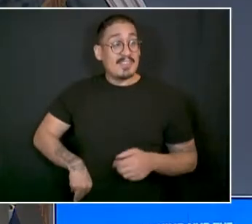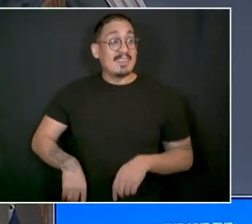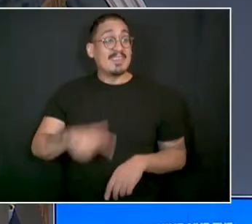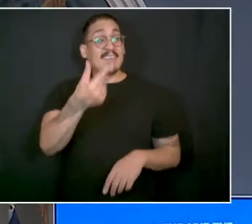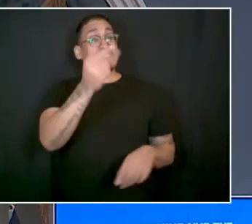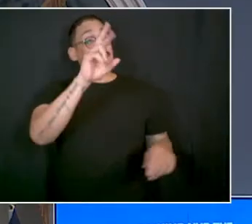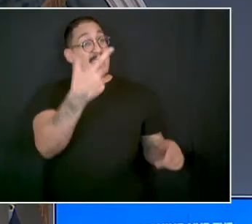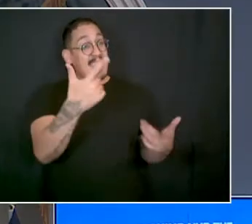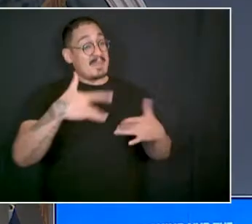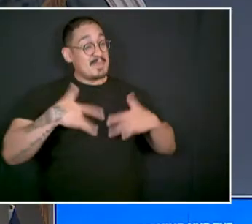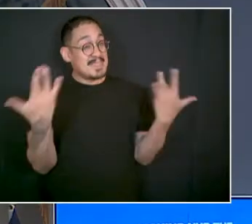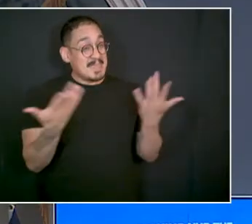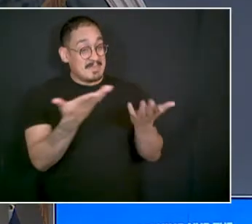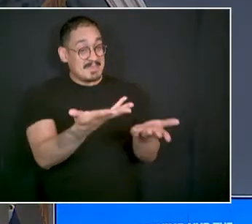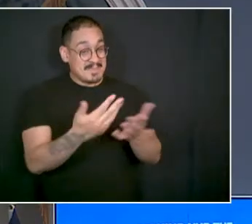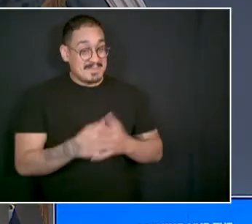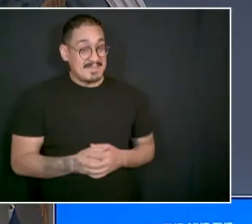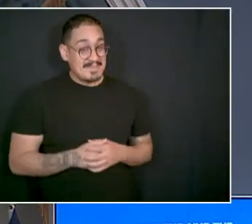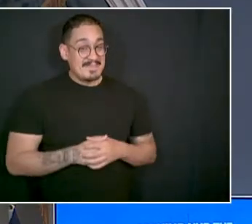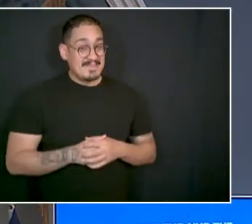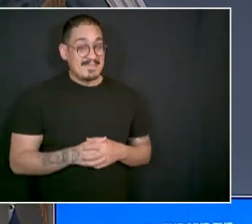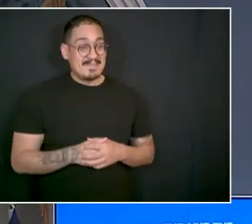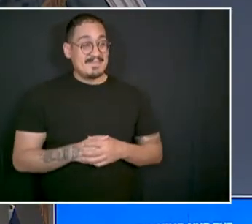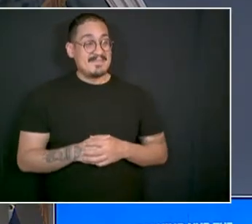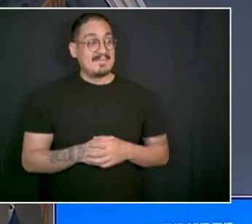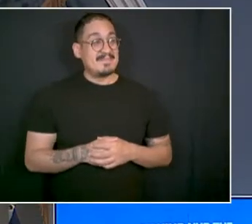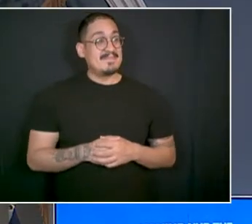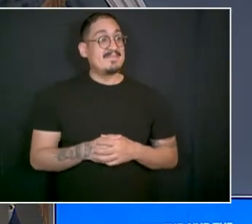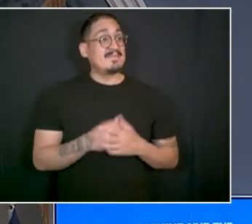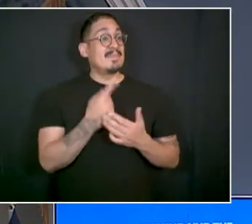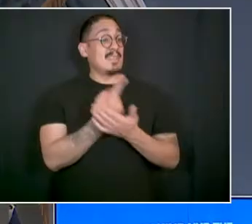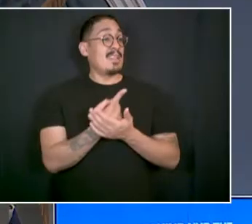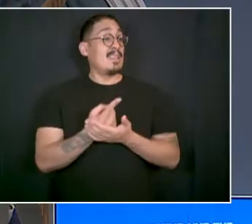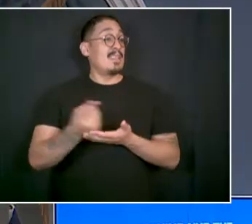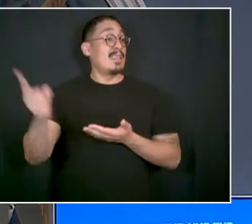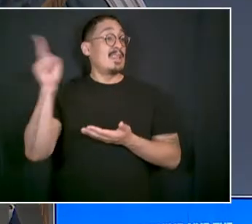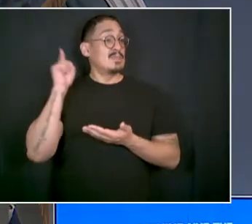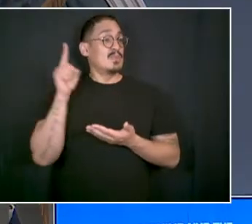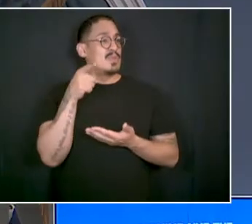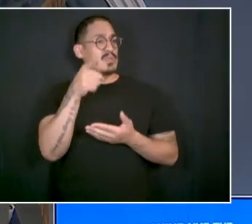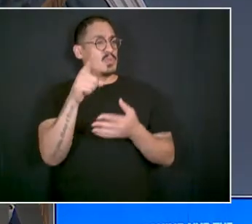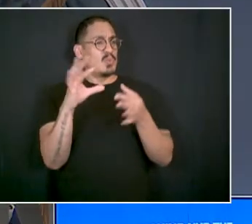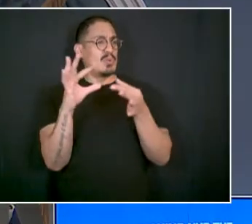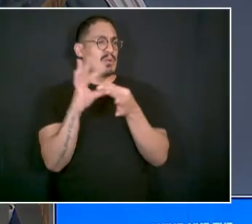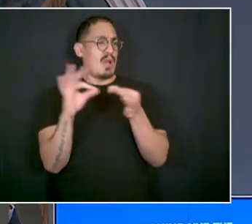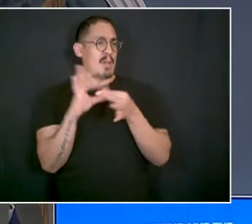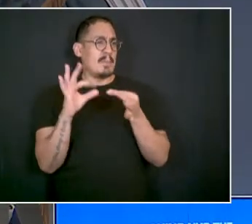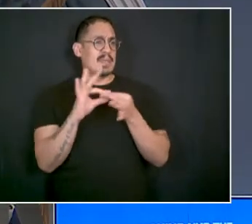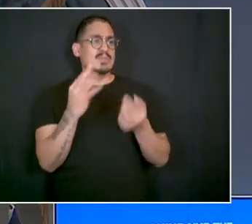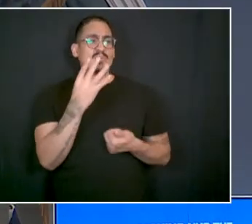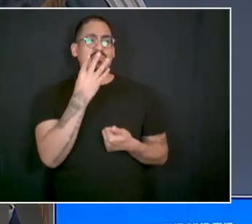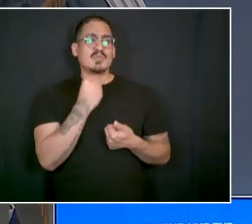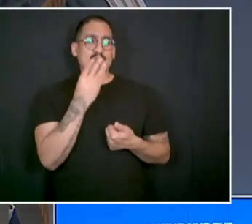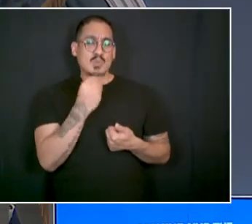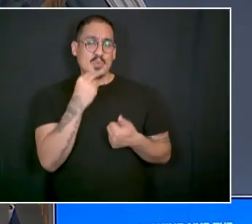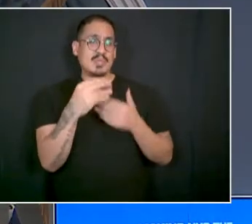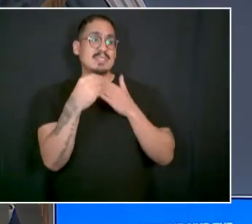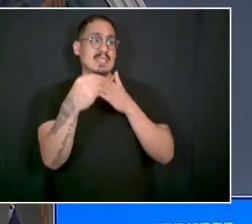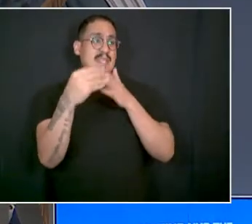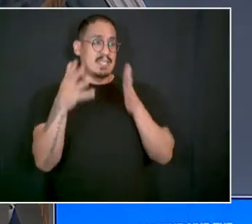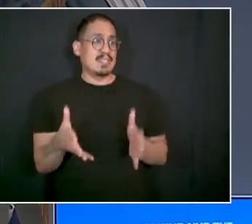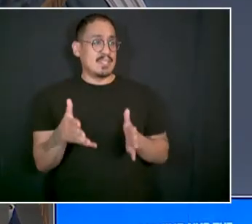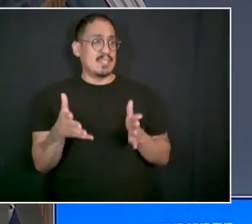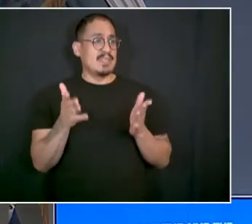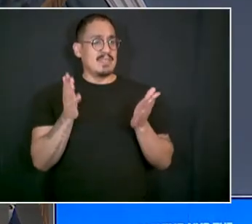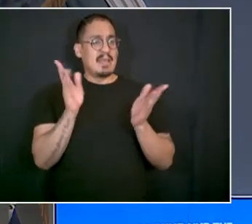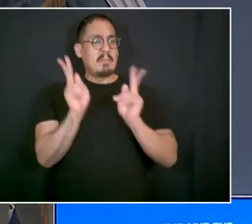So last week you had made comments to Jewish leaders that there is an anti-Semitic candidate in the mayoral race. Who are you referring to, and why do you believe they're